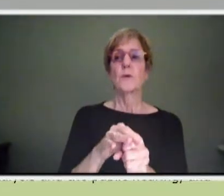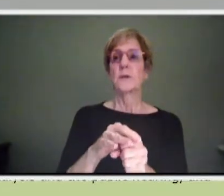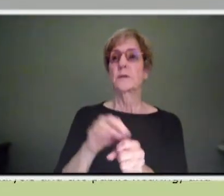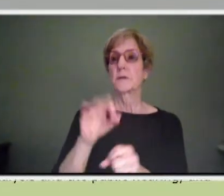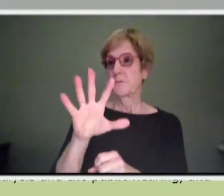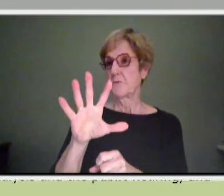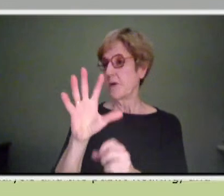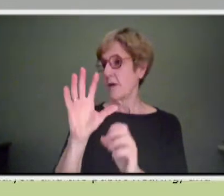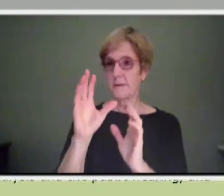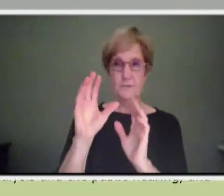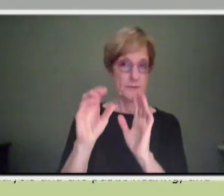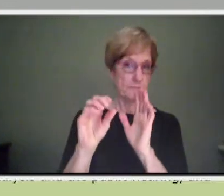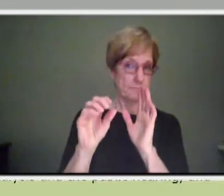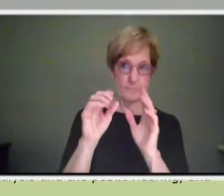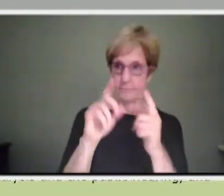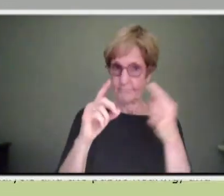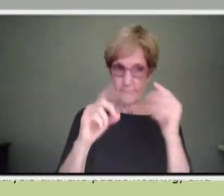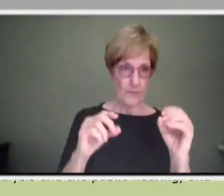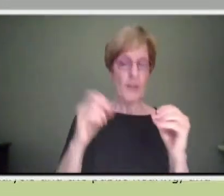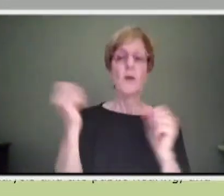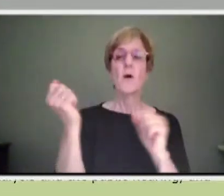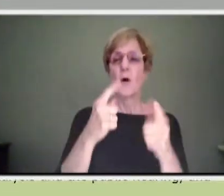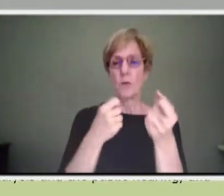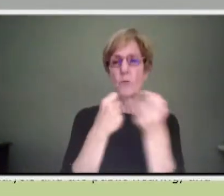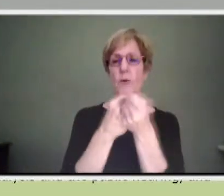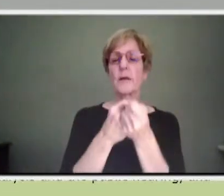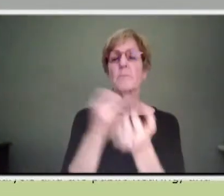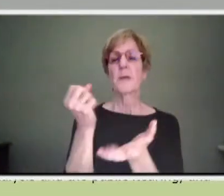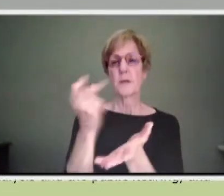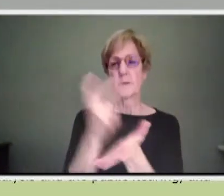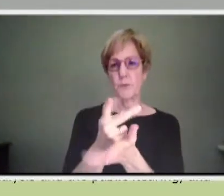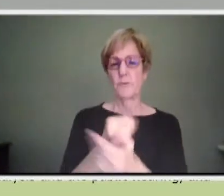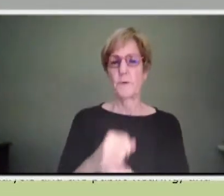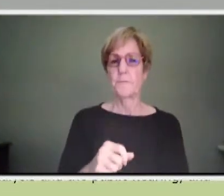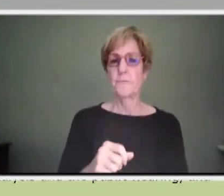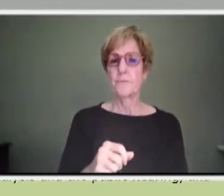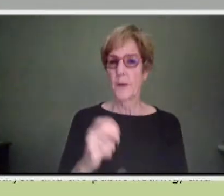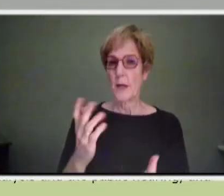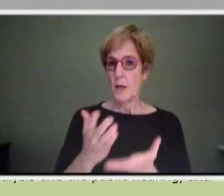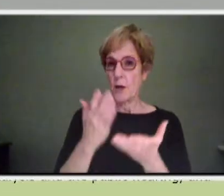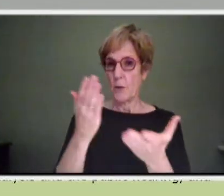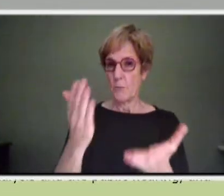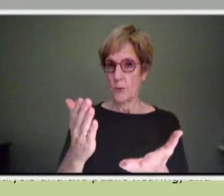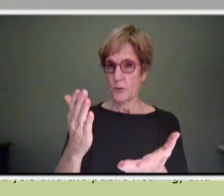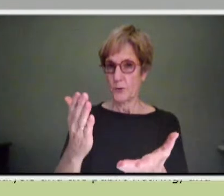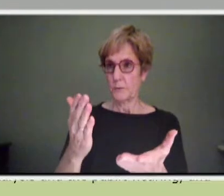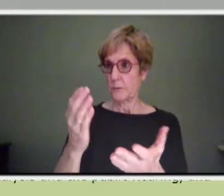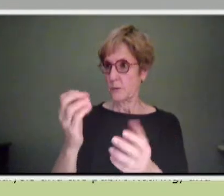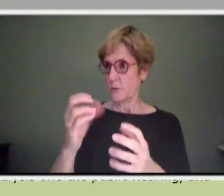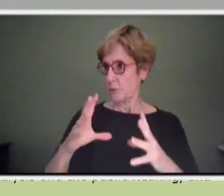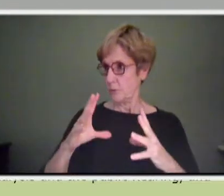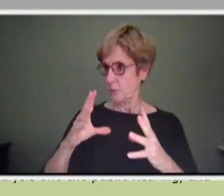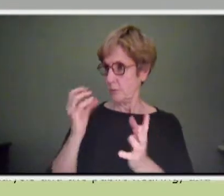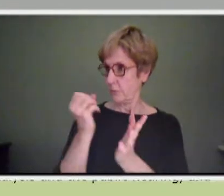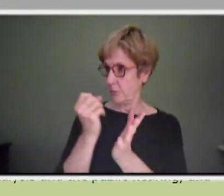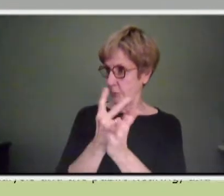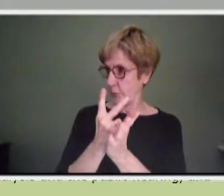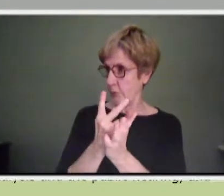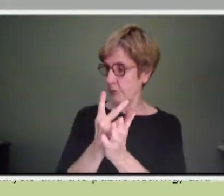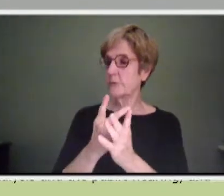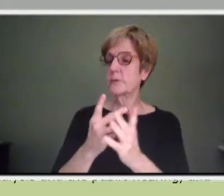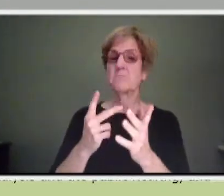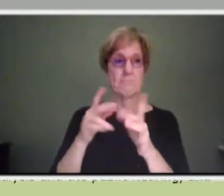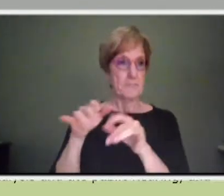of this petition, and staff recommends approval of this petition. Is there a motion to approve this petition and adopt the zoning committee statement of consistency